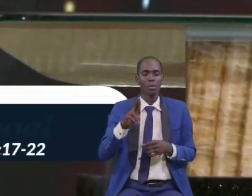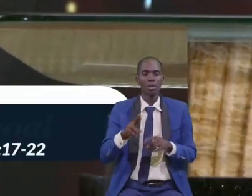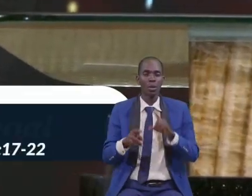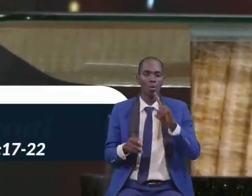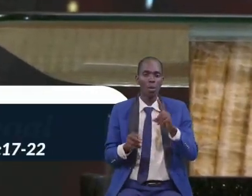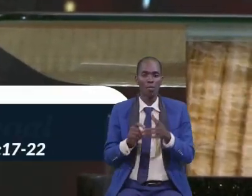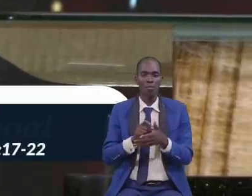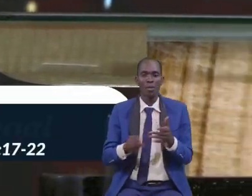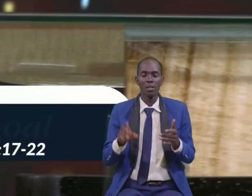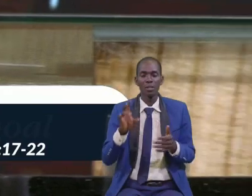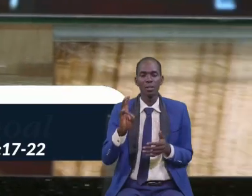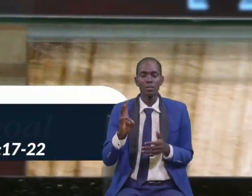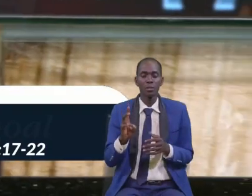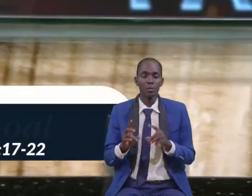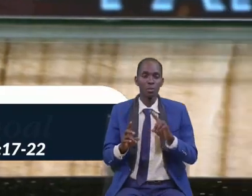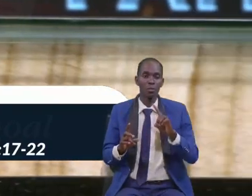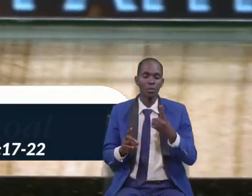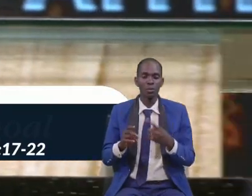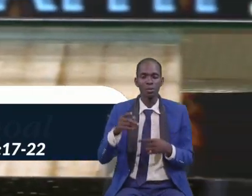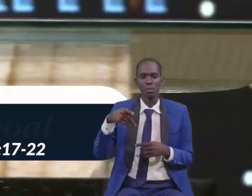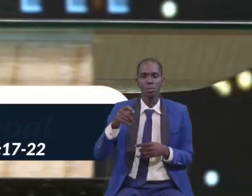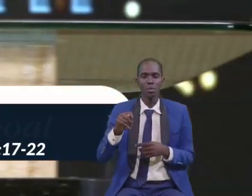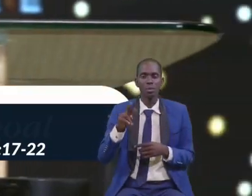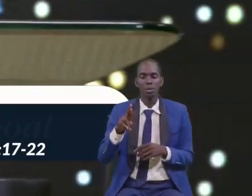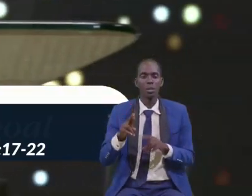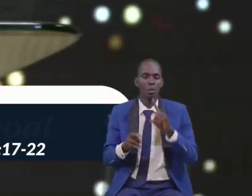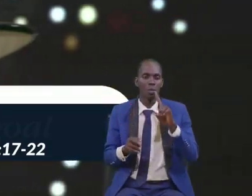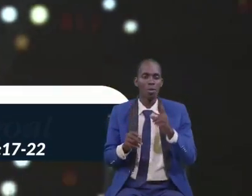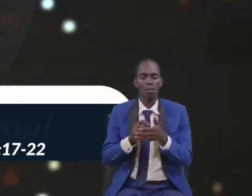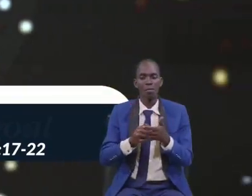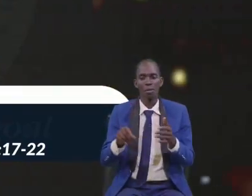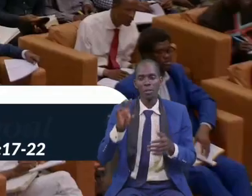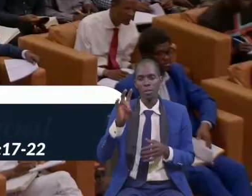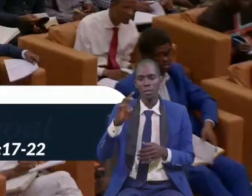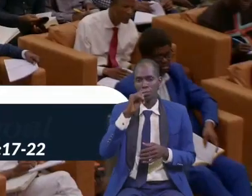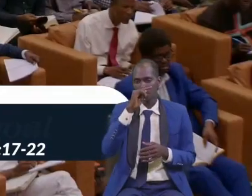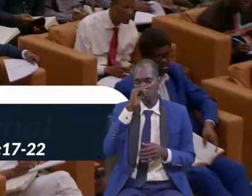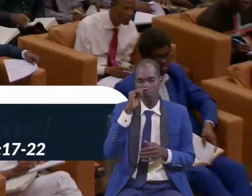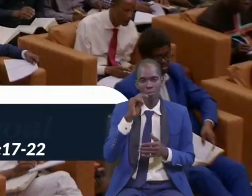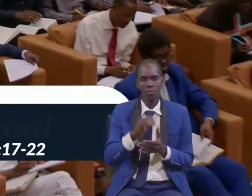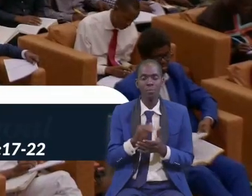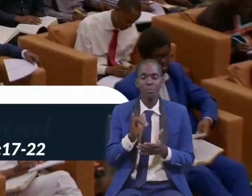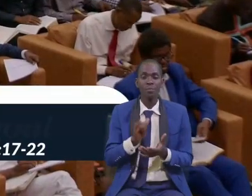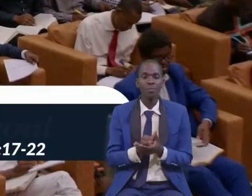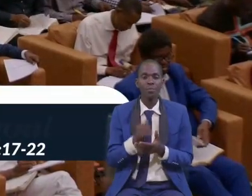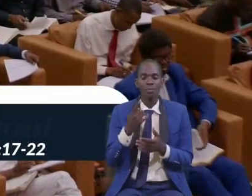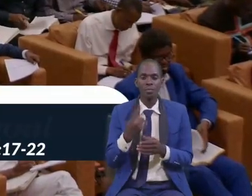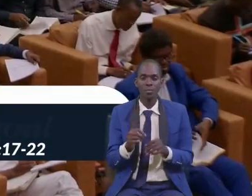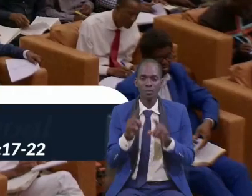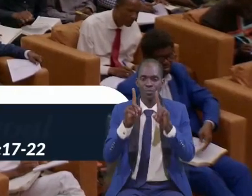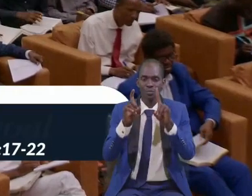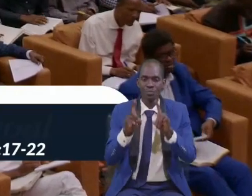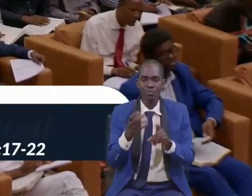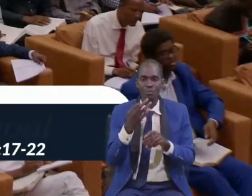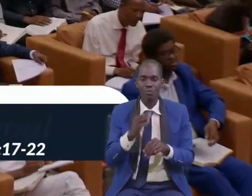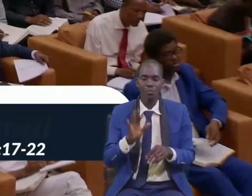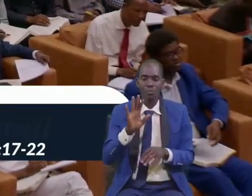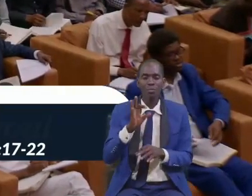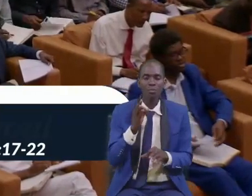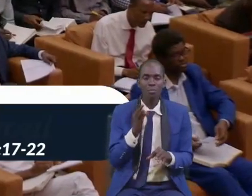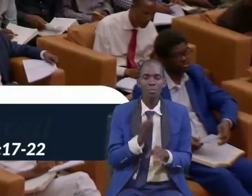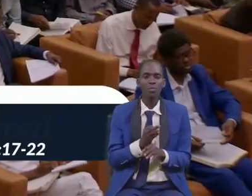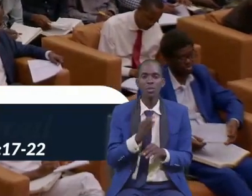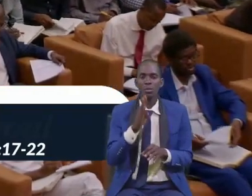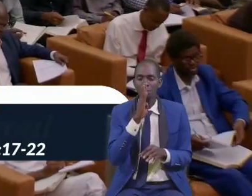7. In 1 Peter chapter 1, reading from verse 7, that the trial of your faith